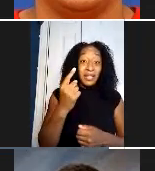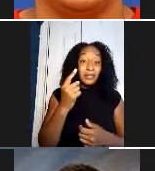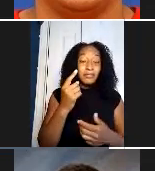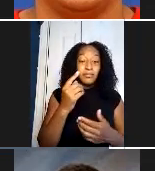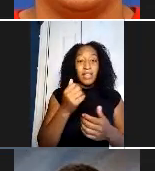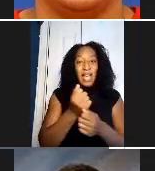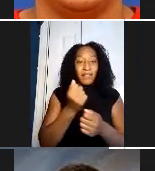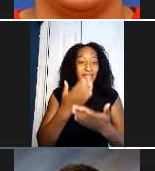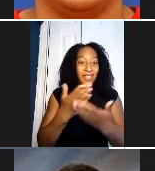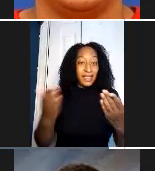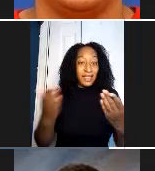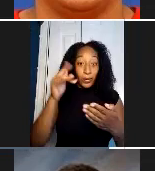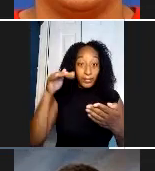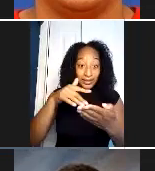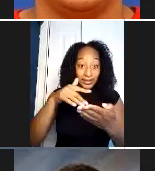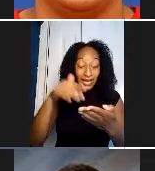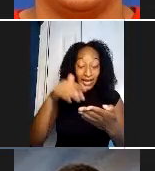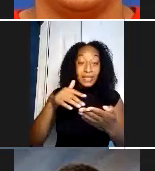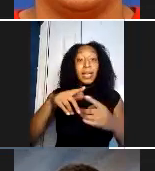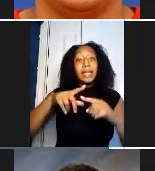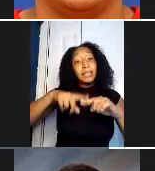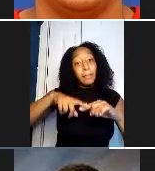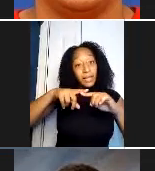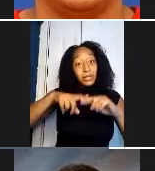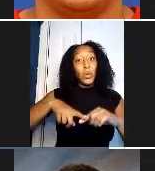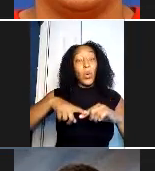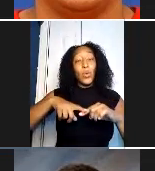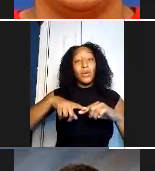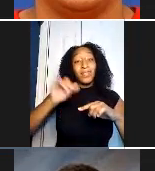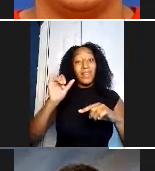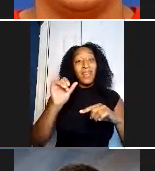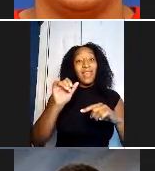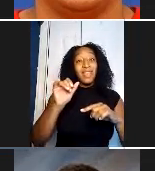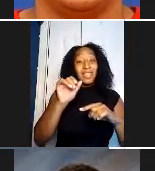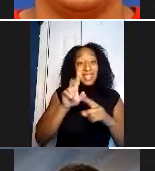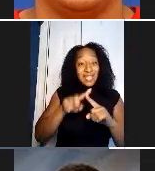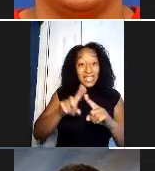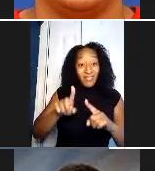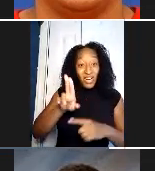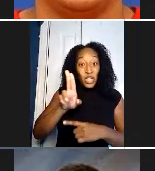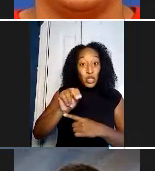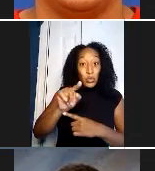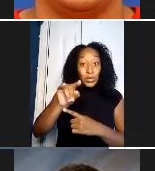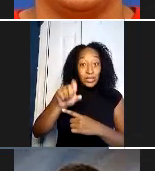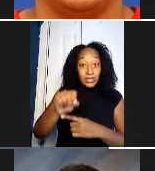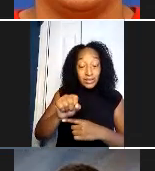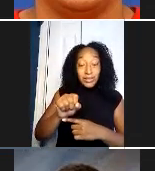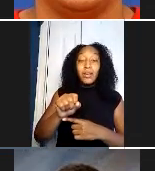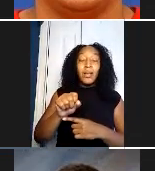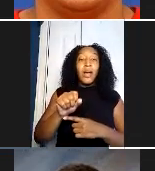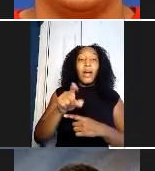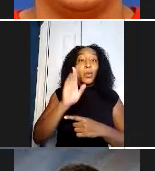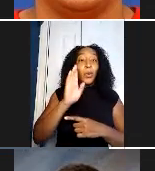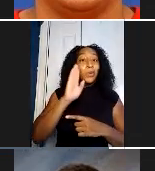And we're going to be using the metric system to help us understand those measurements